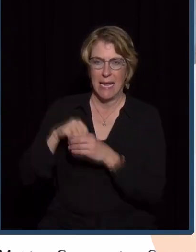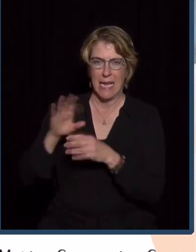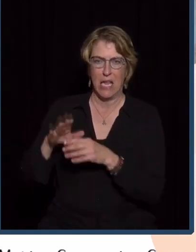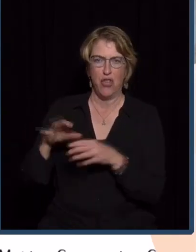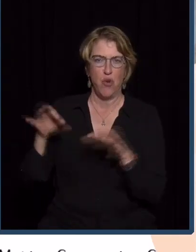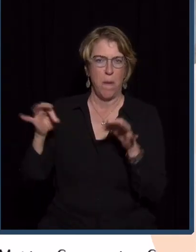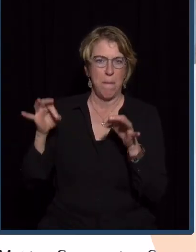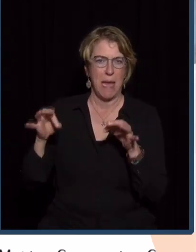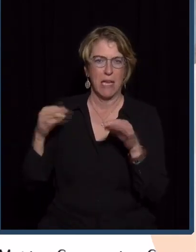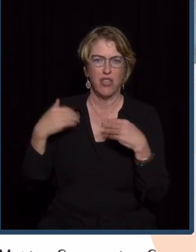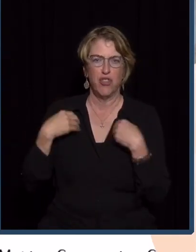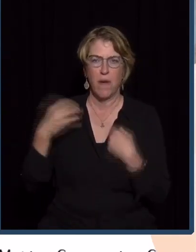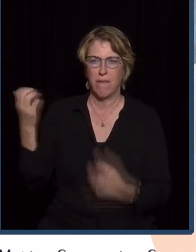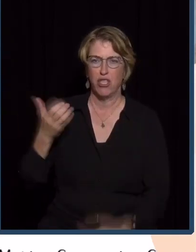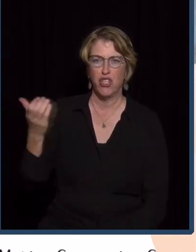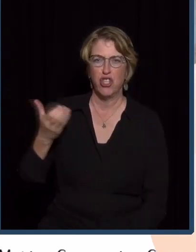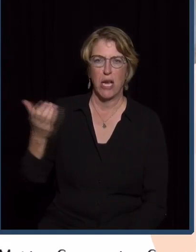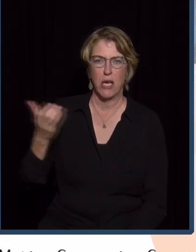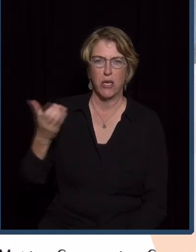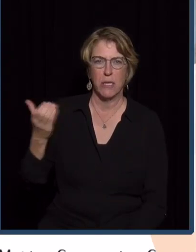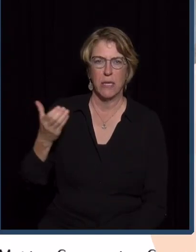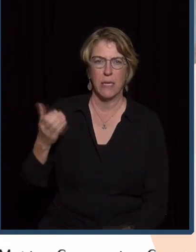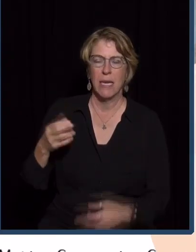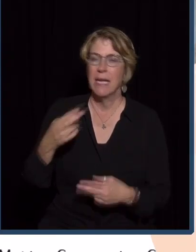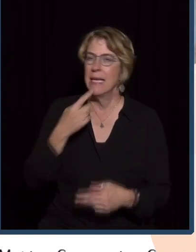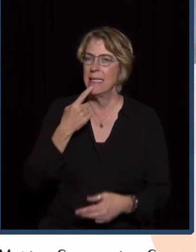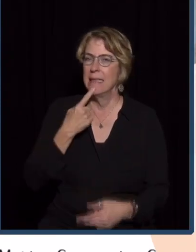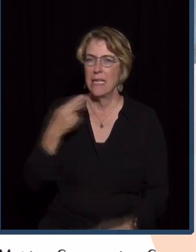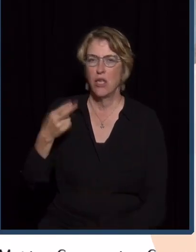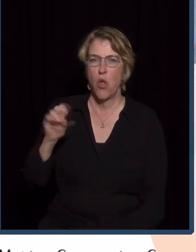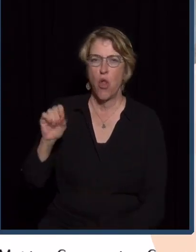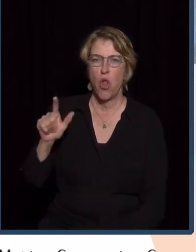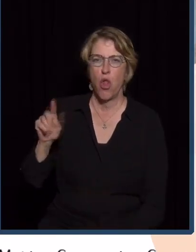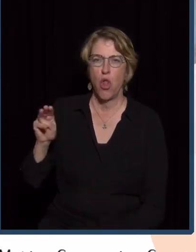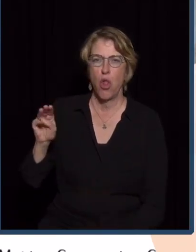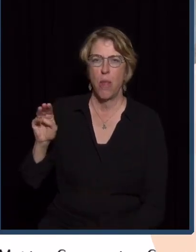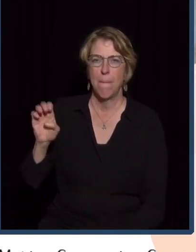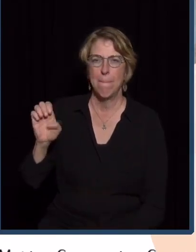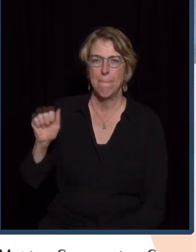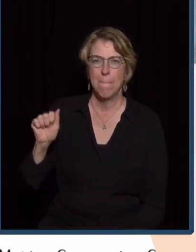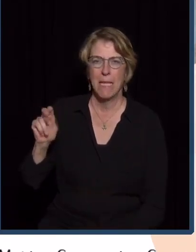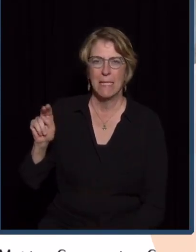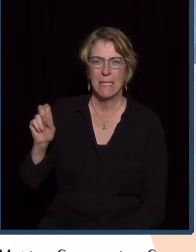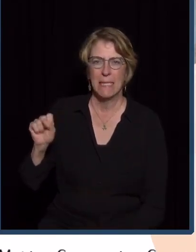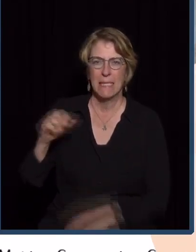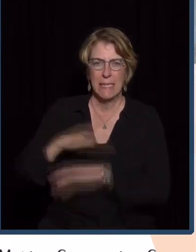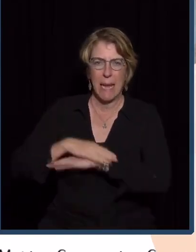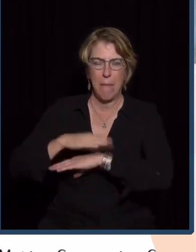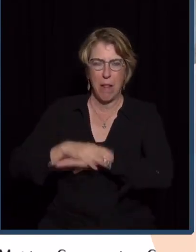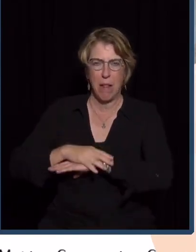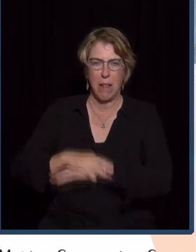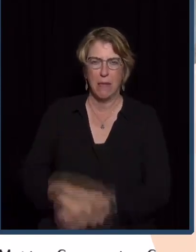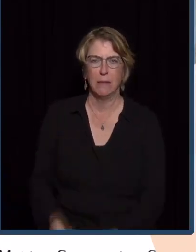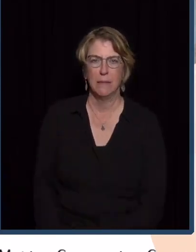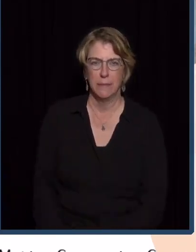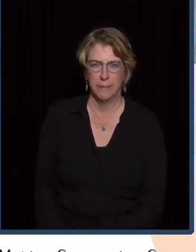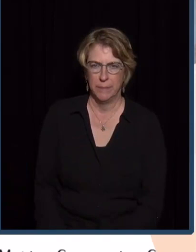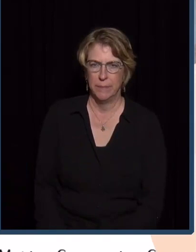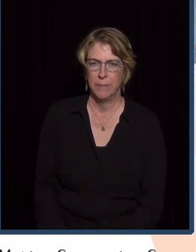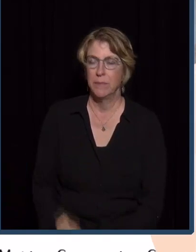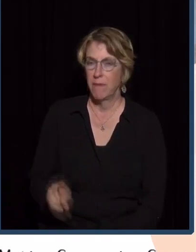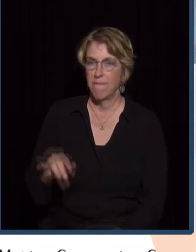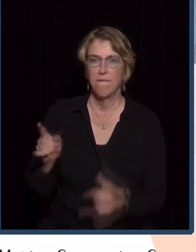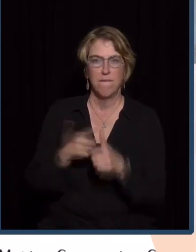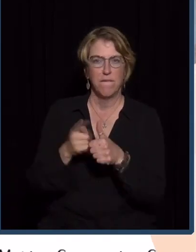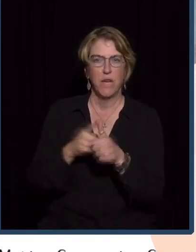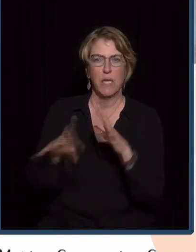have a shaker tin. It says Holman's Table on it. Hey. We're going to start with that. Nice. So all right, I'm doing the work. You're going to do the work. I'm going to put some ice in